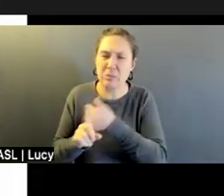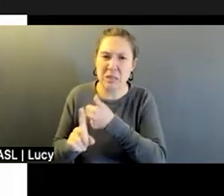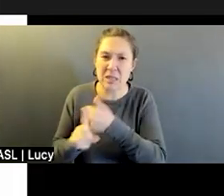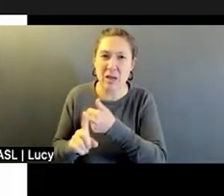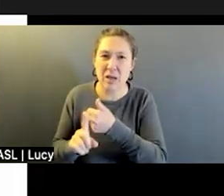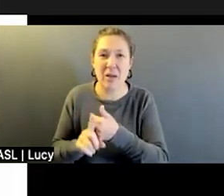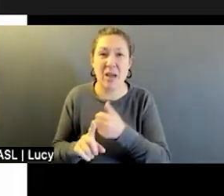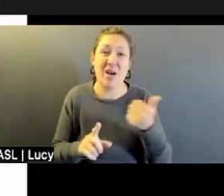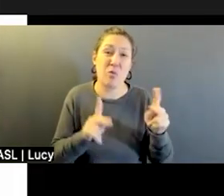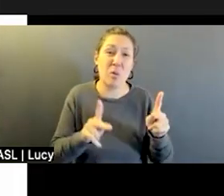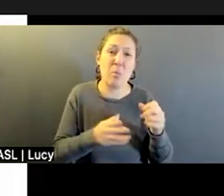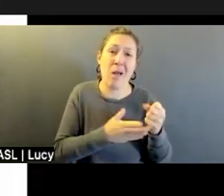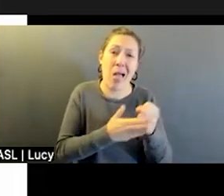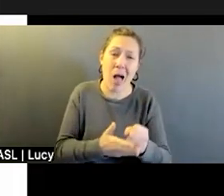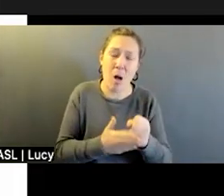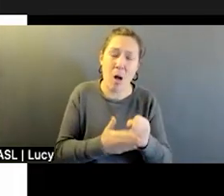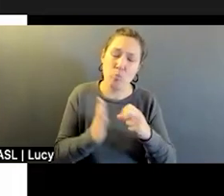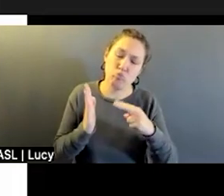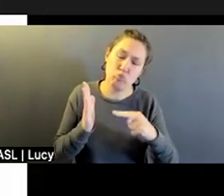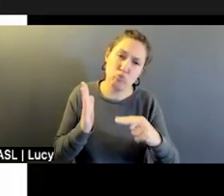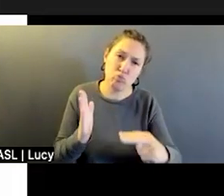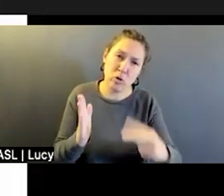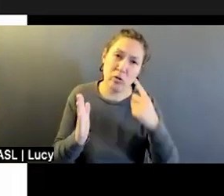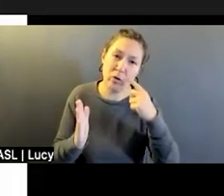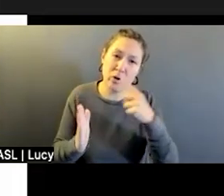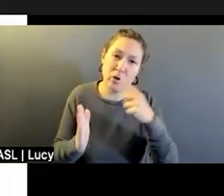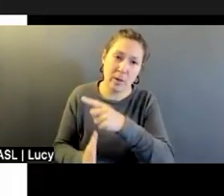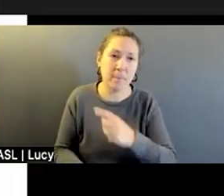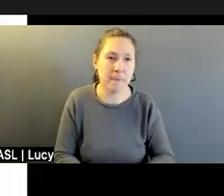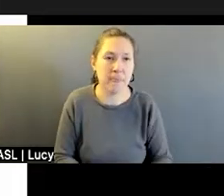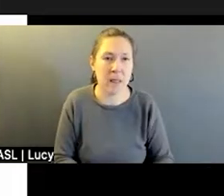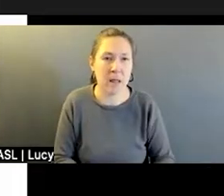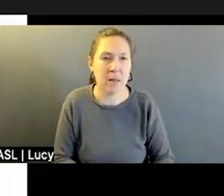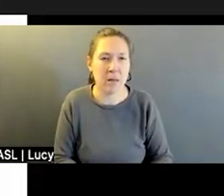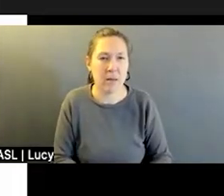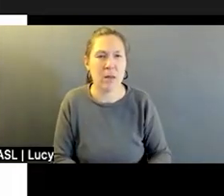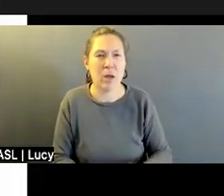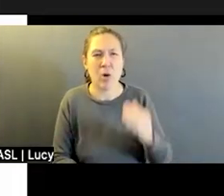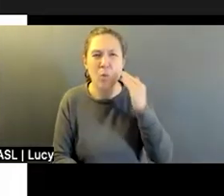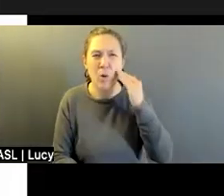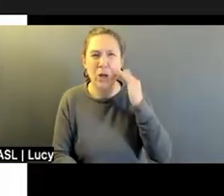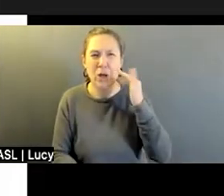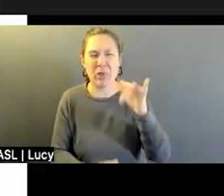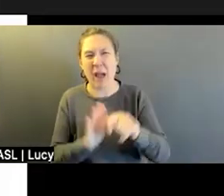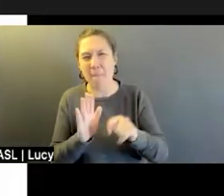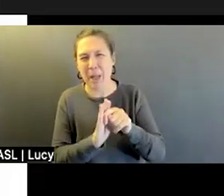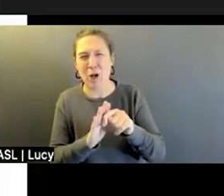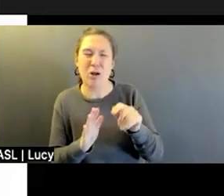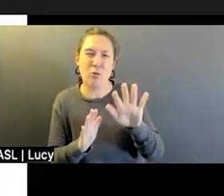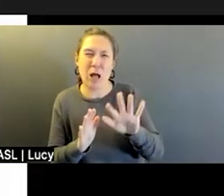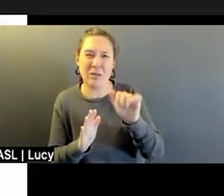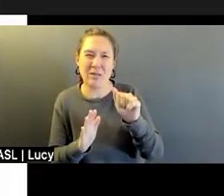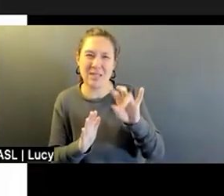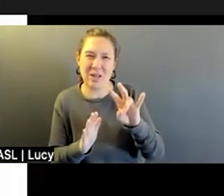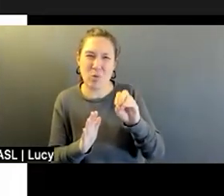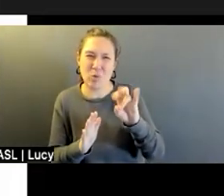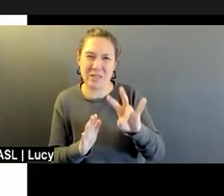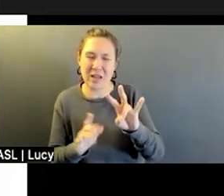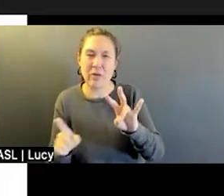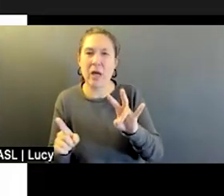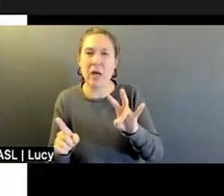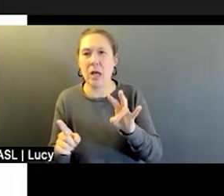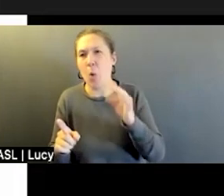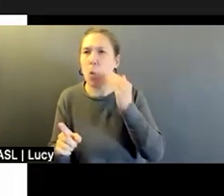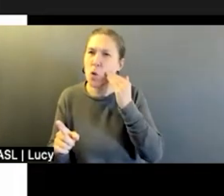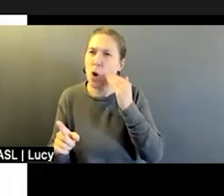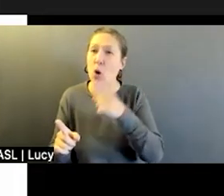him. We have scarce indications of his life in this period, but we know that in 1707 he went to Cambridge,